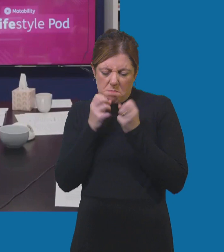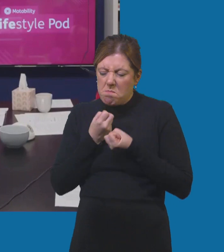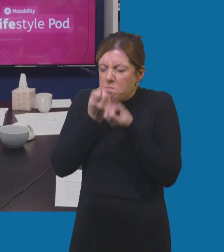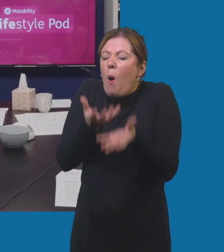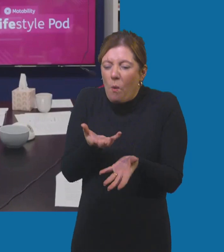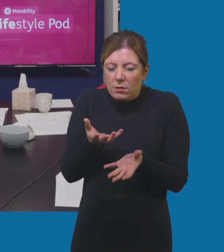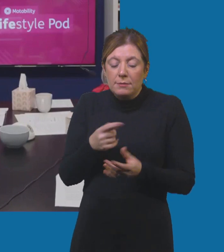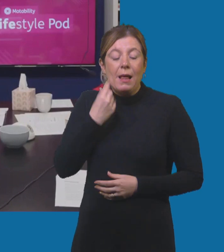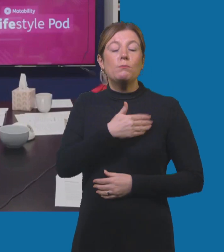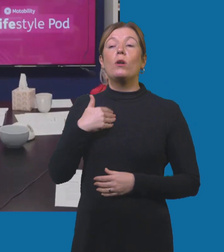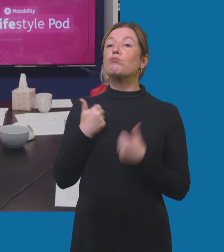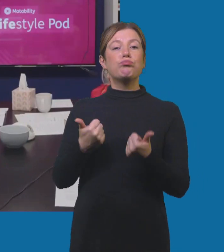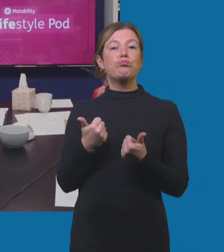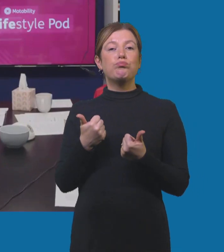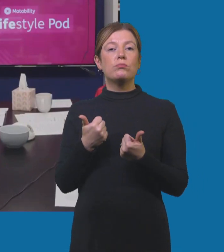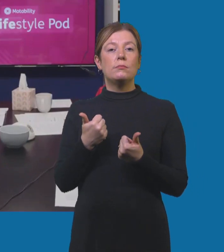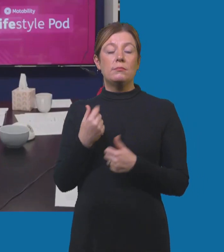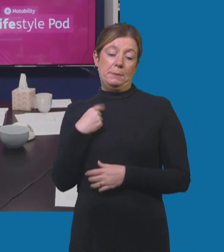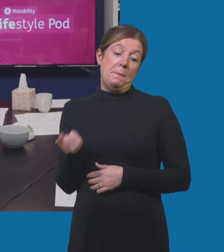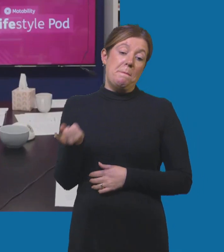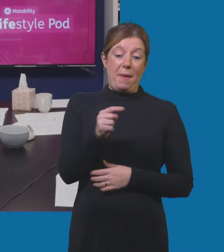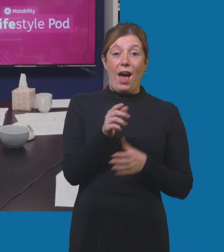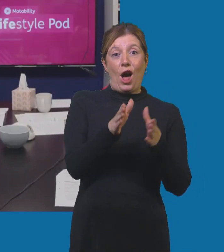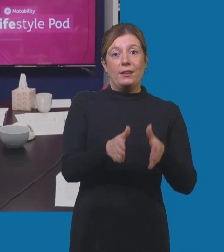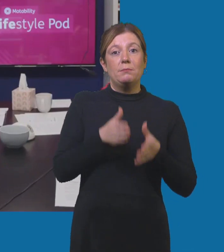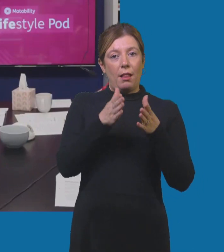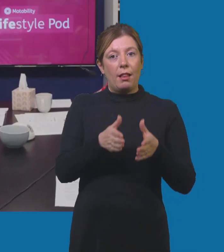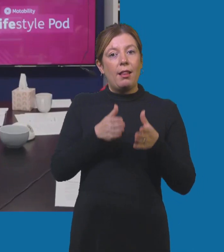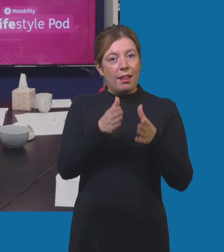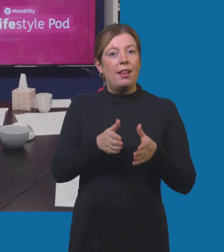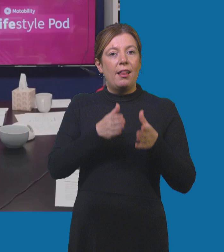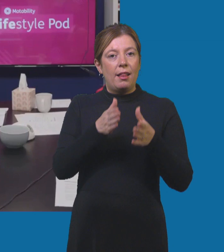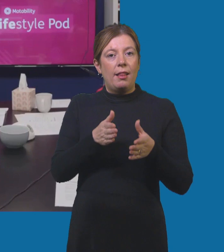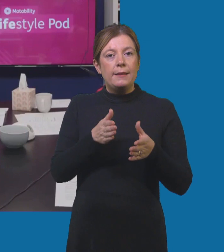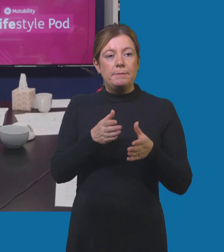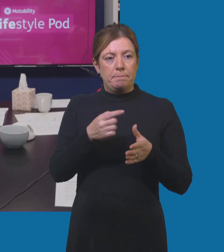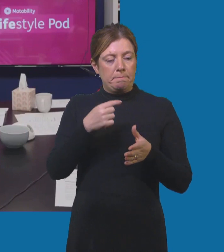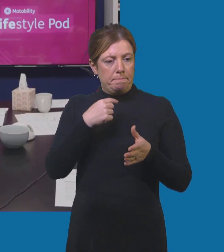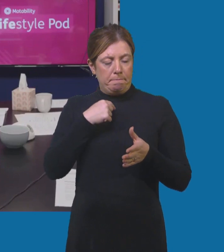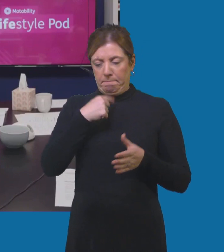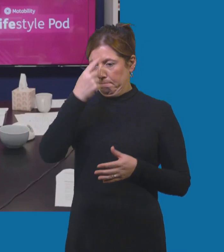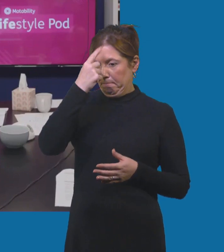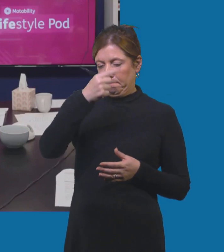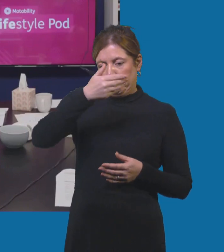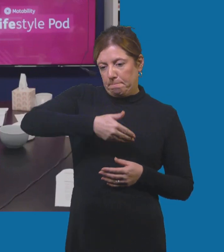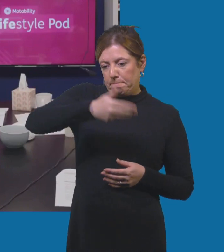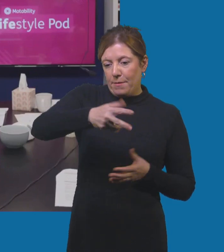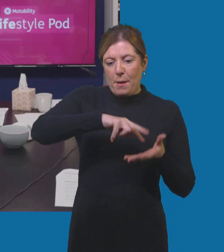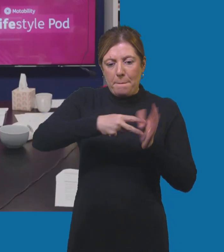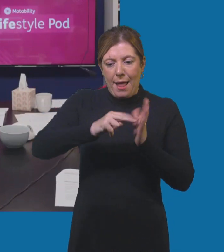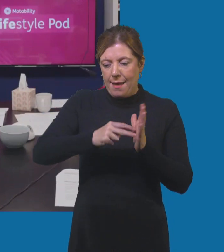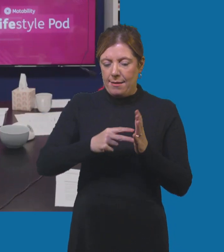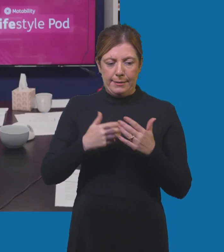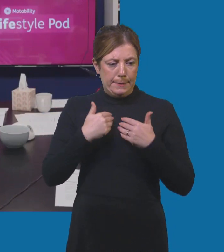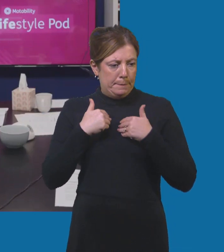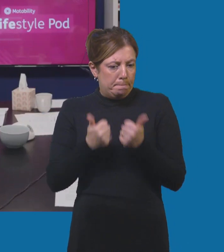done. Let's go. And then I went back to the hospital, started creating this plan for when I eventually left and went to rehab,